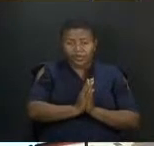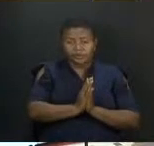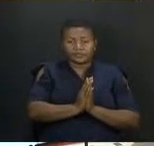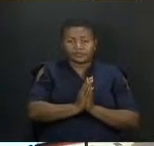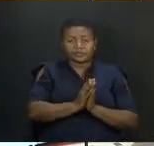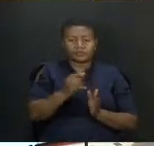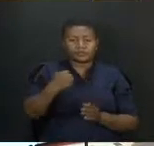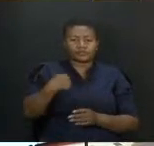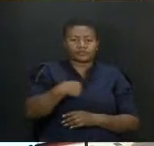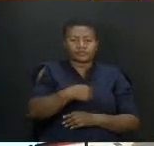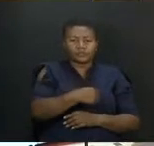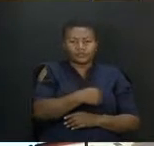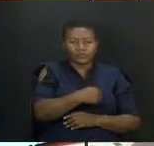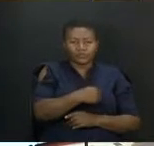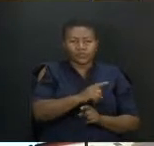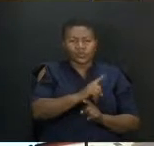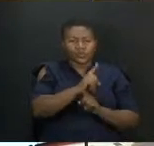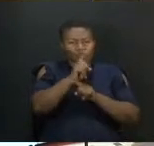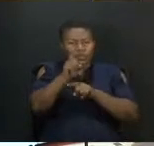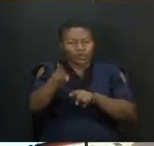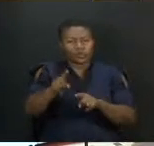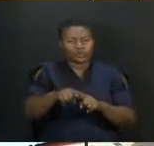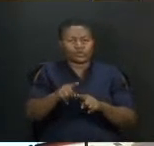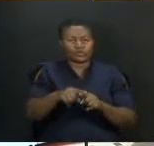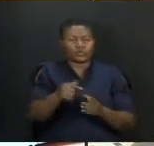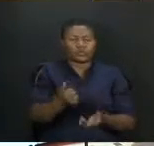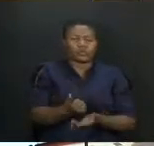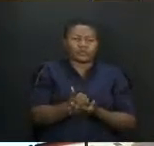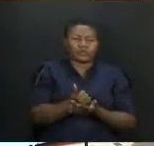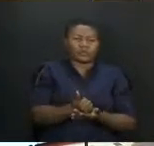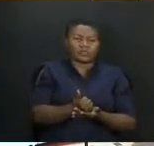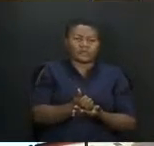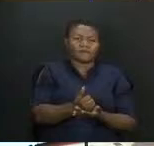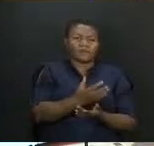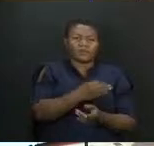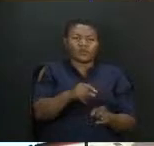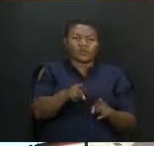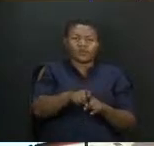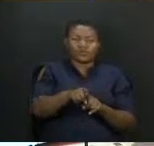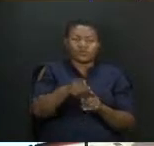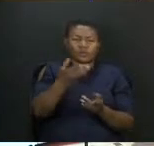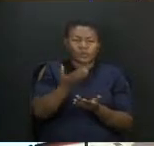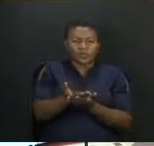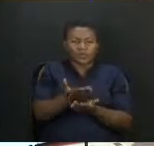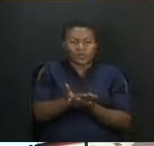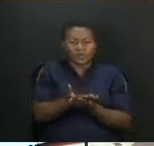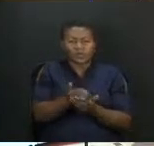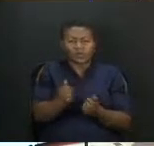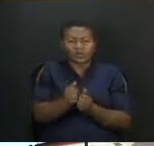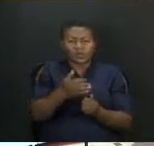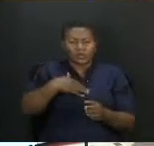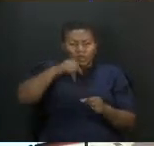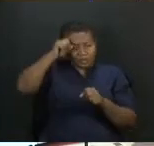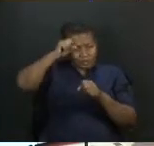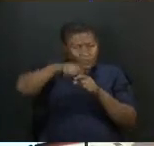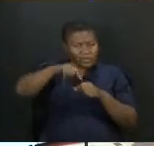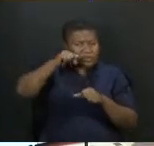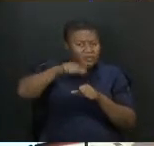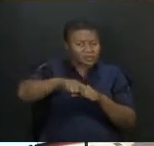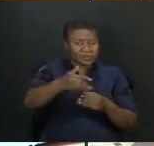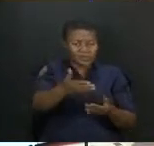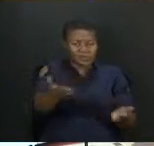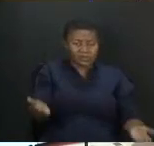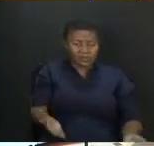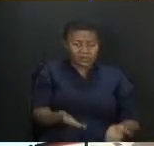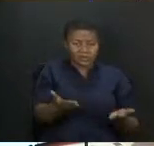in to intervene. And I'm appealing to colleague members of Parliament, the members who are here. This is not